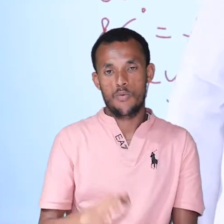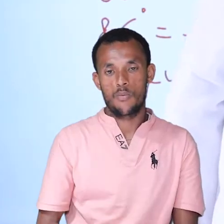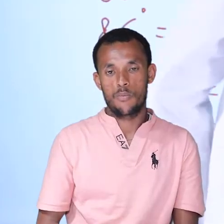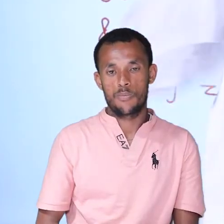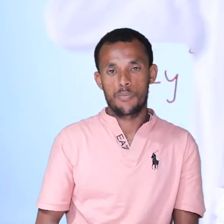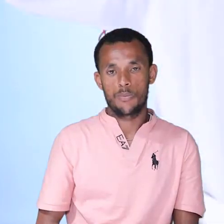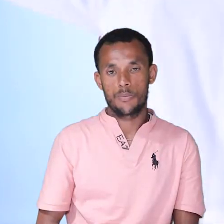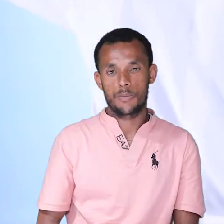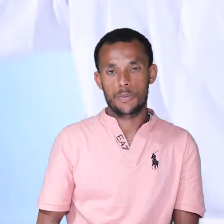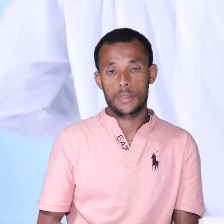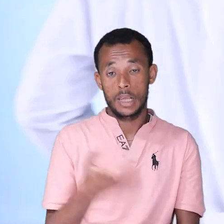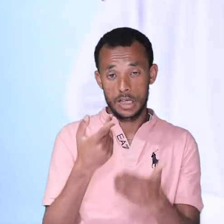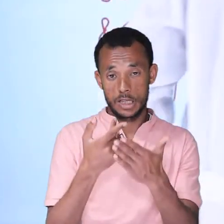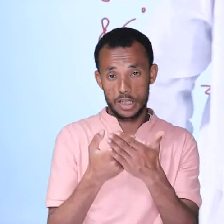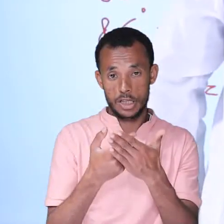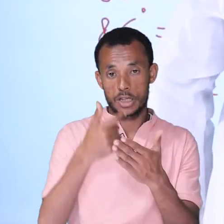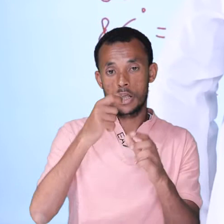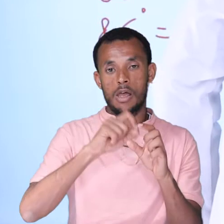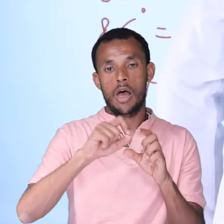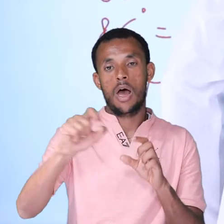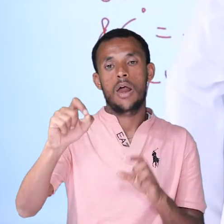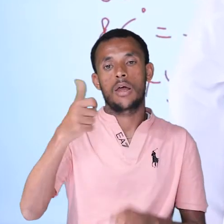of this arc AC